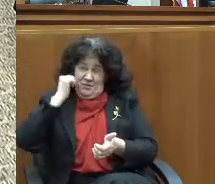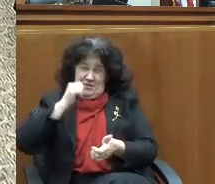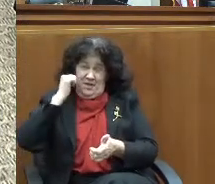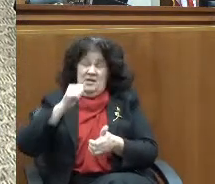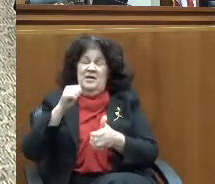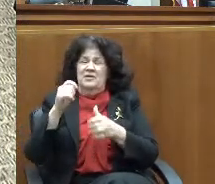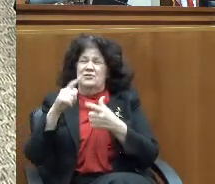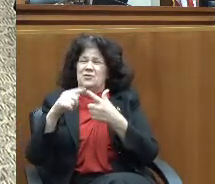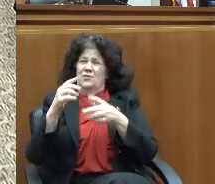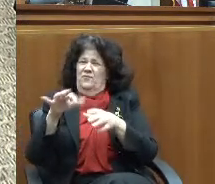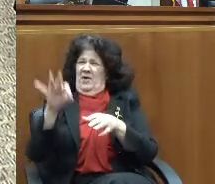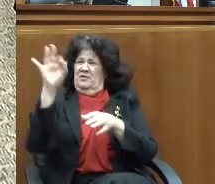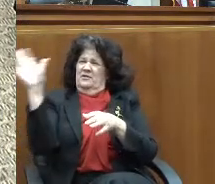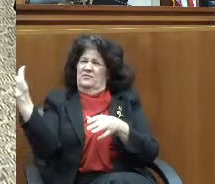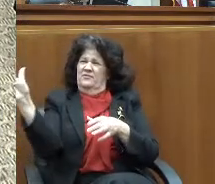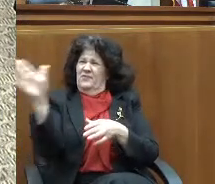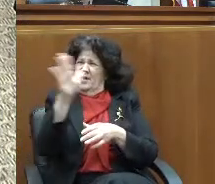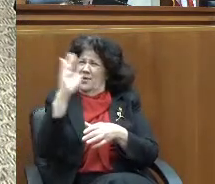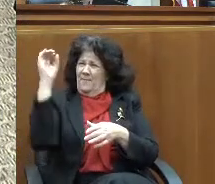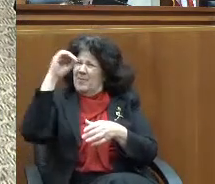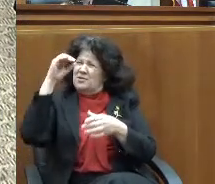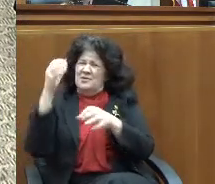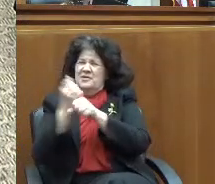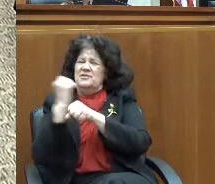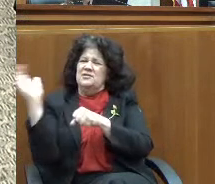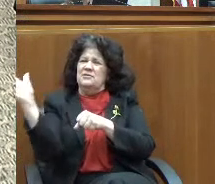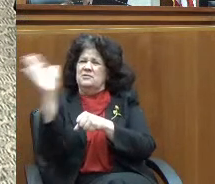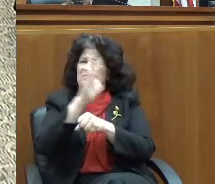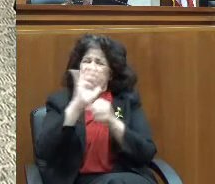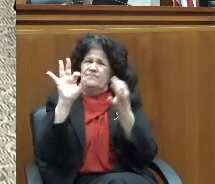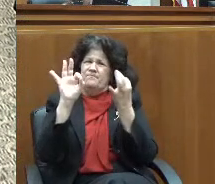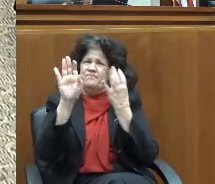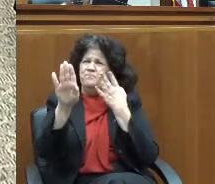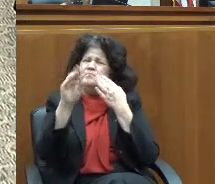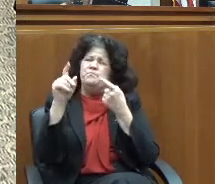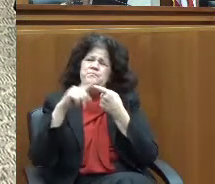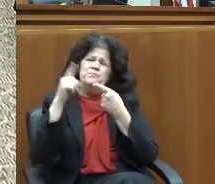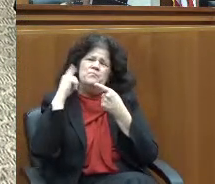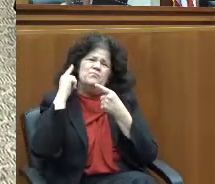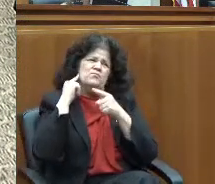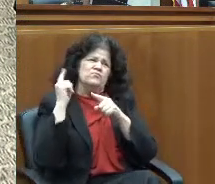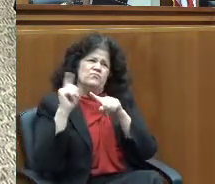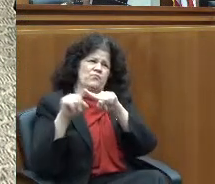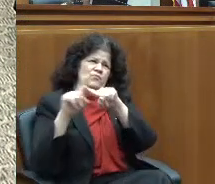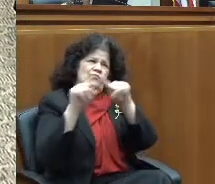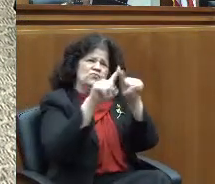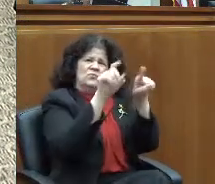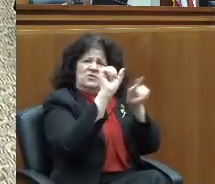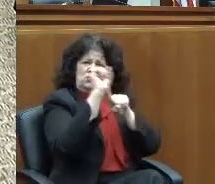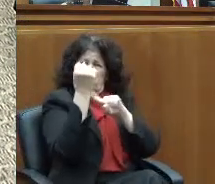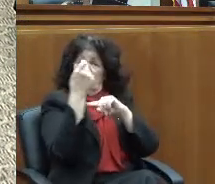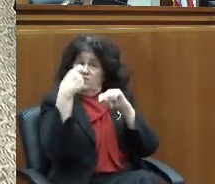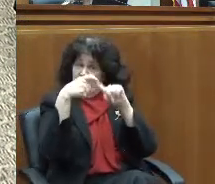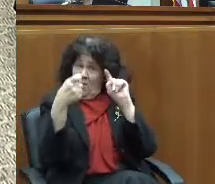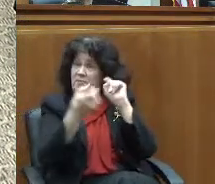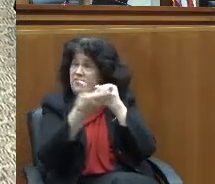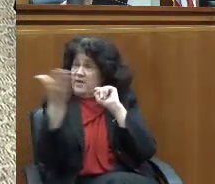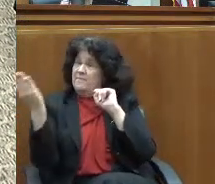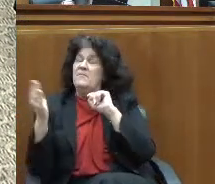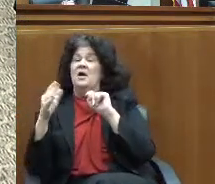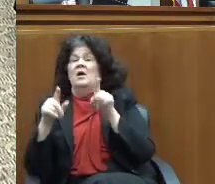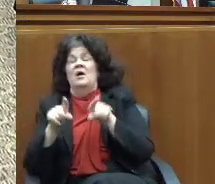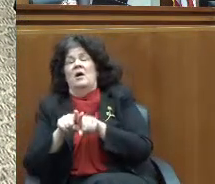get their feedback, and also just hearing the different types of situations from them.